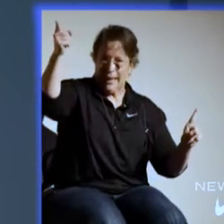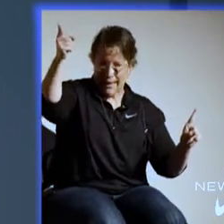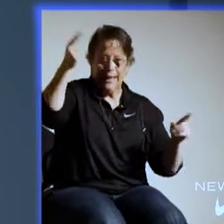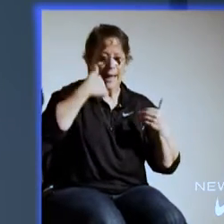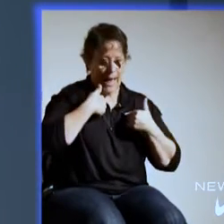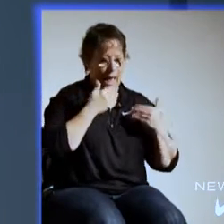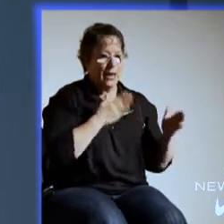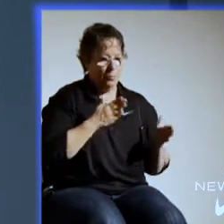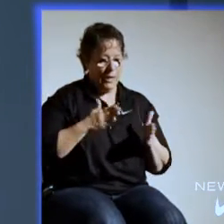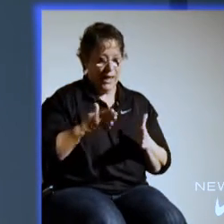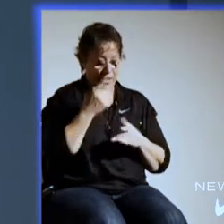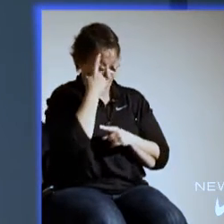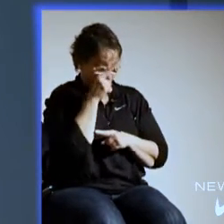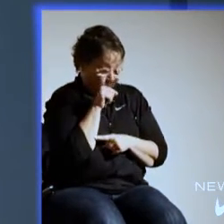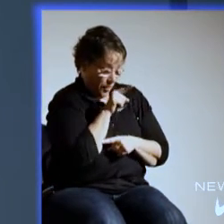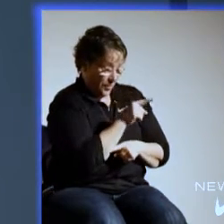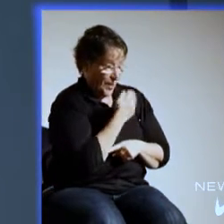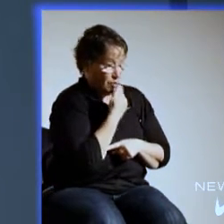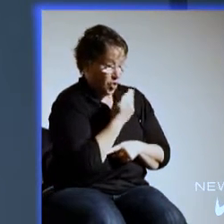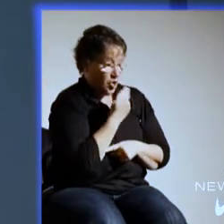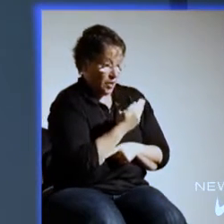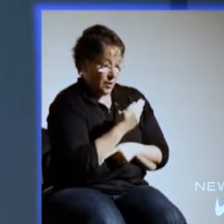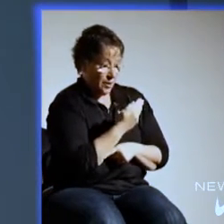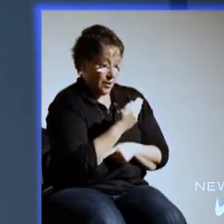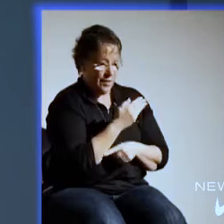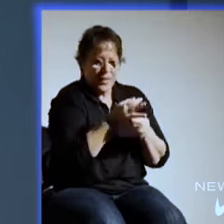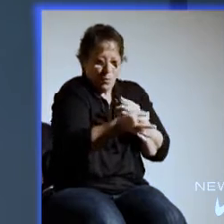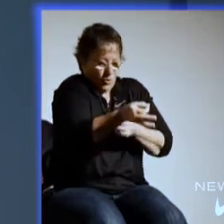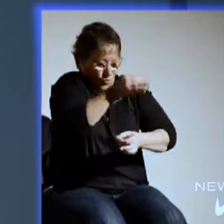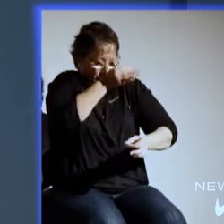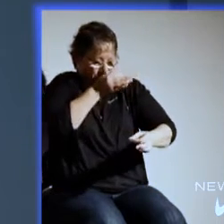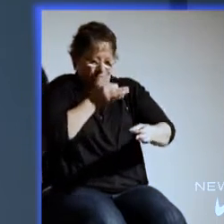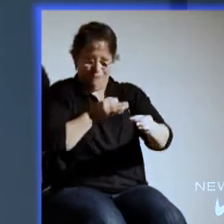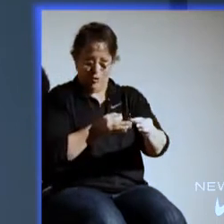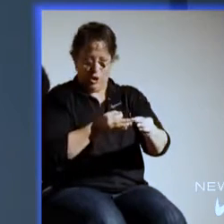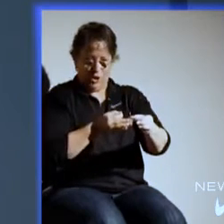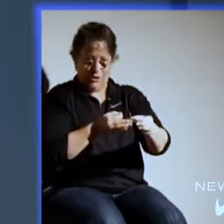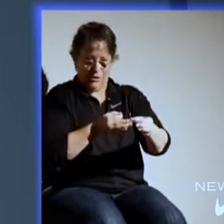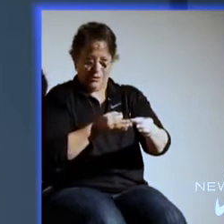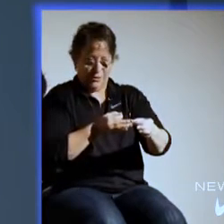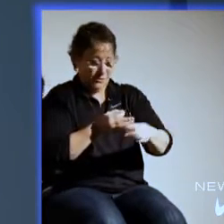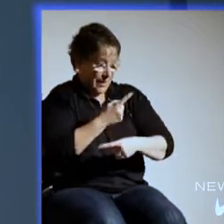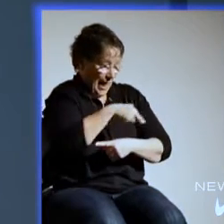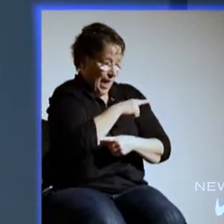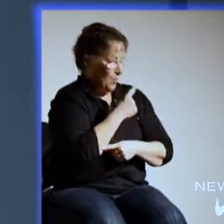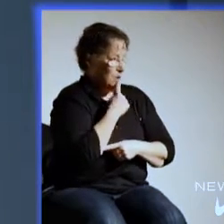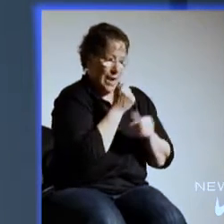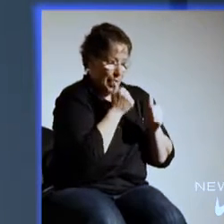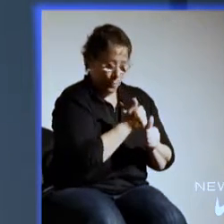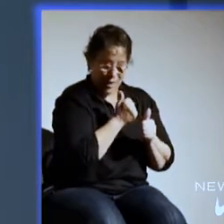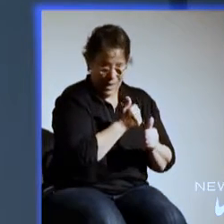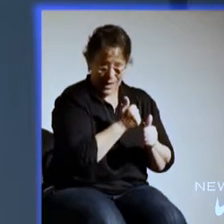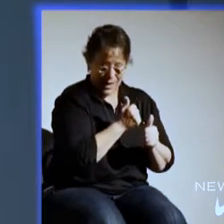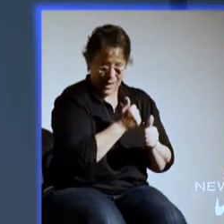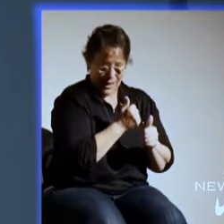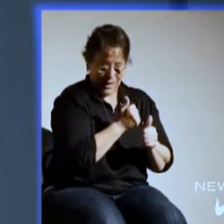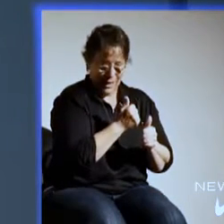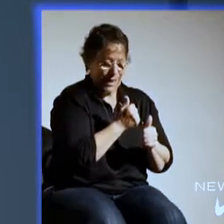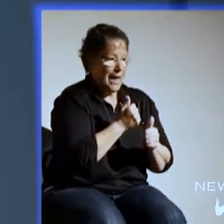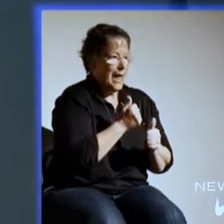glory that would reverse the curse of disobedience and bring us back into relationship with